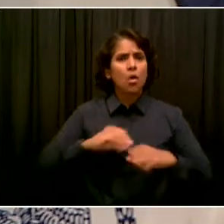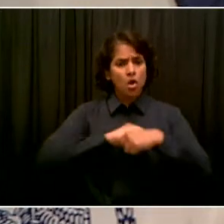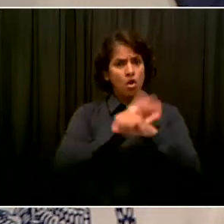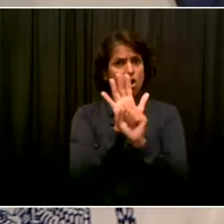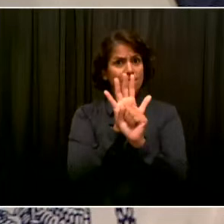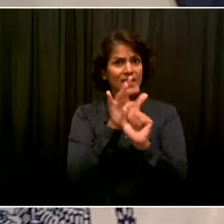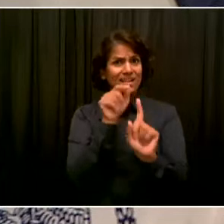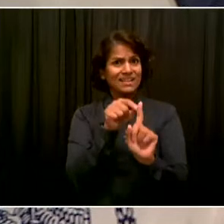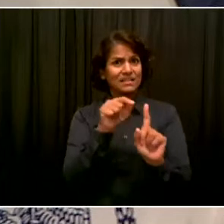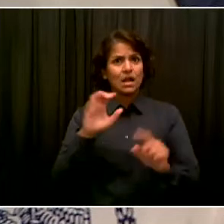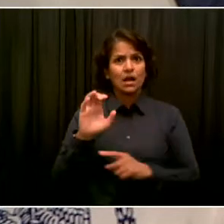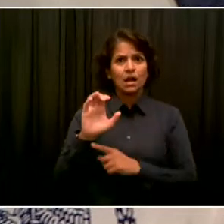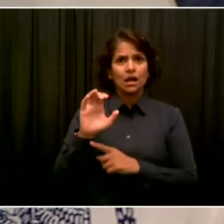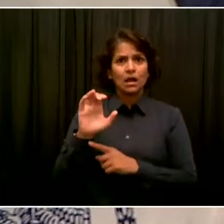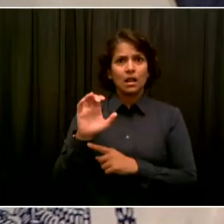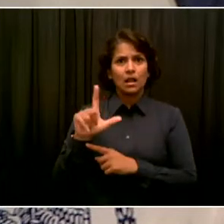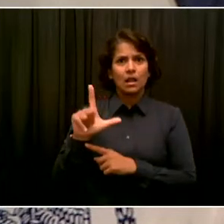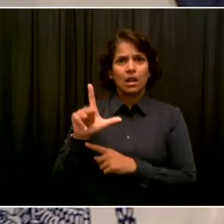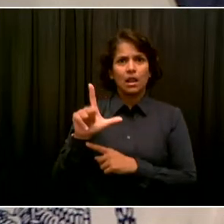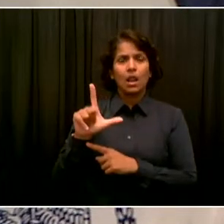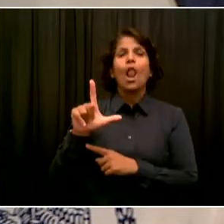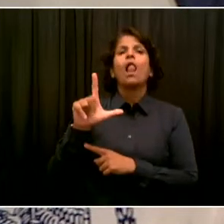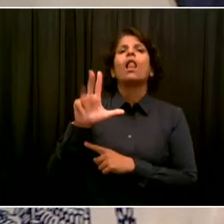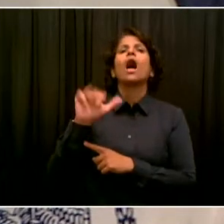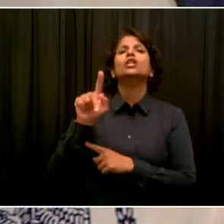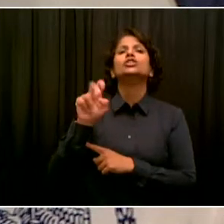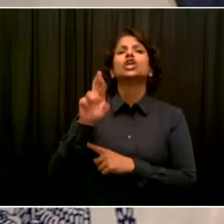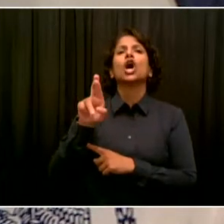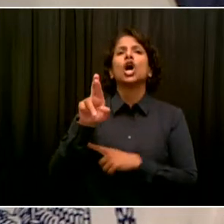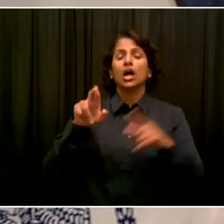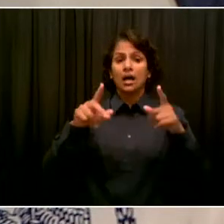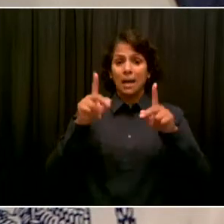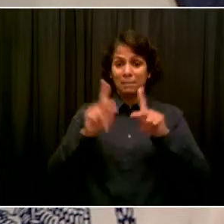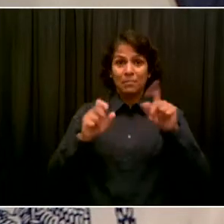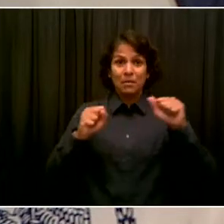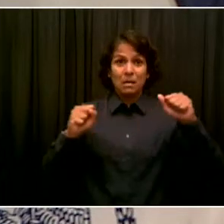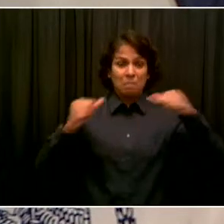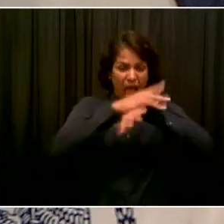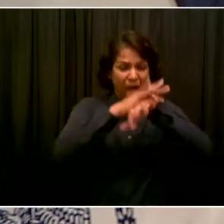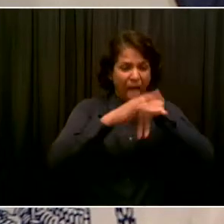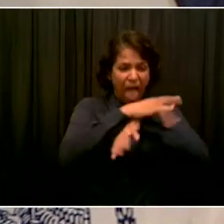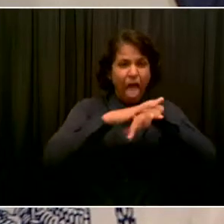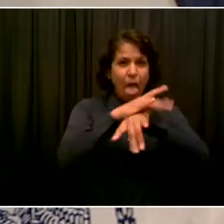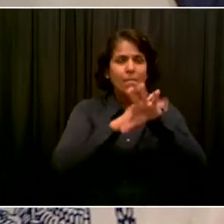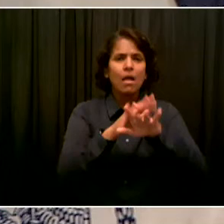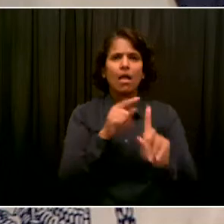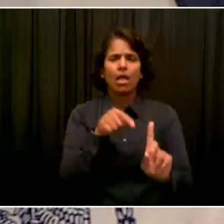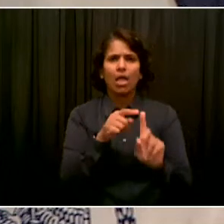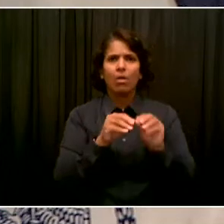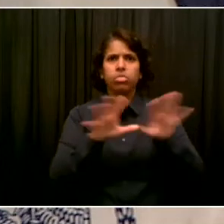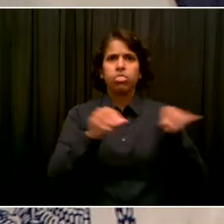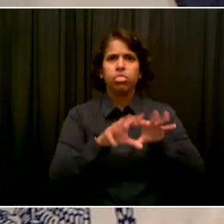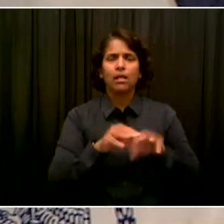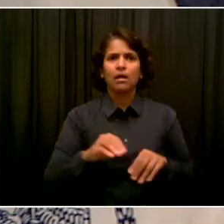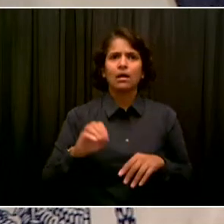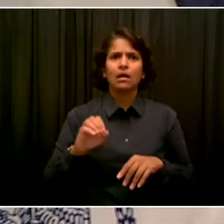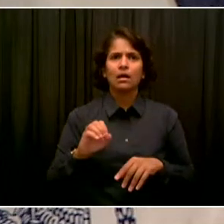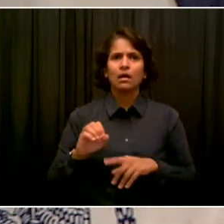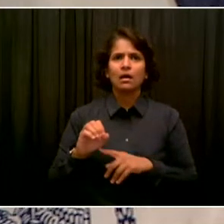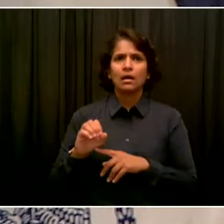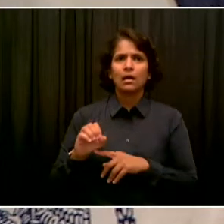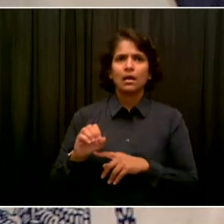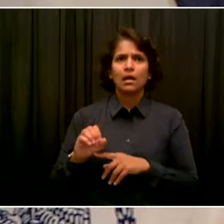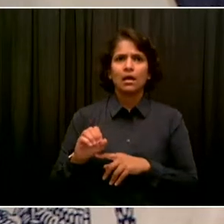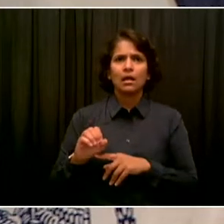I'll turn to Dr. Choksi to give you an update on the best we know about that. Go ahead, Doctor. And maybe Dr. Katz as well, because of Test and Trace,